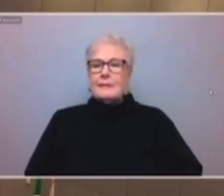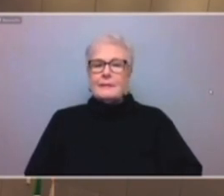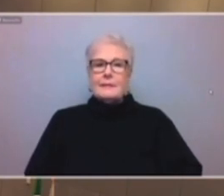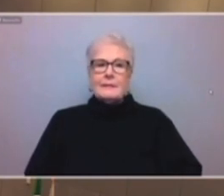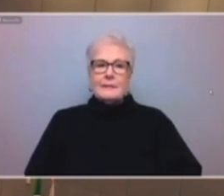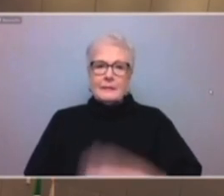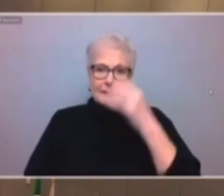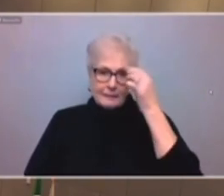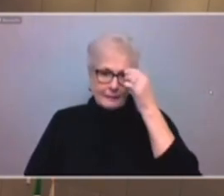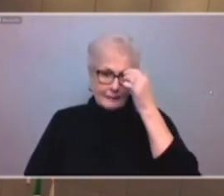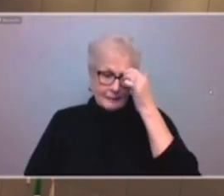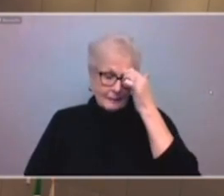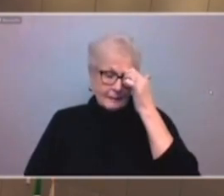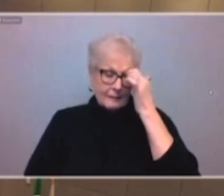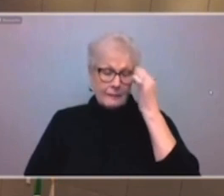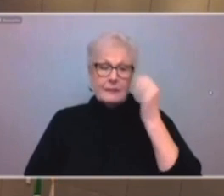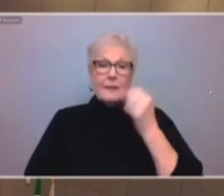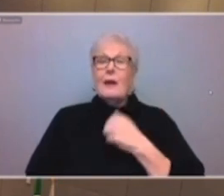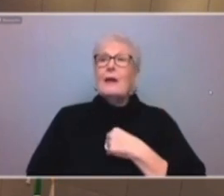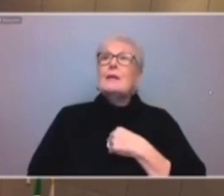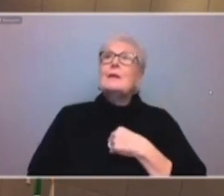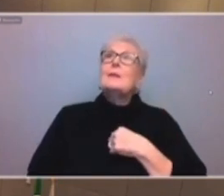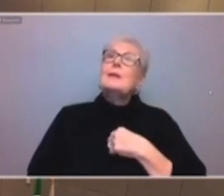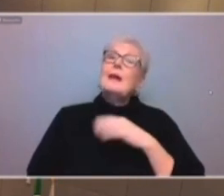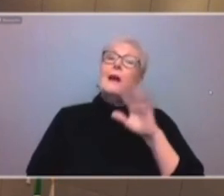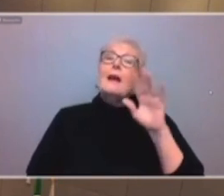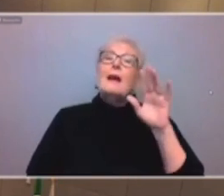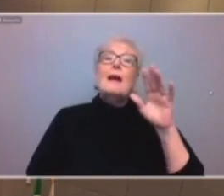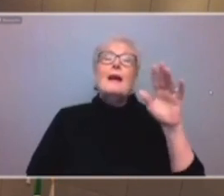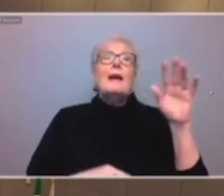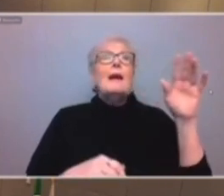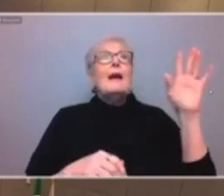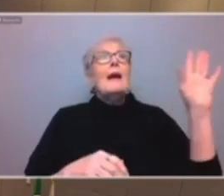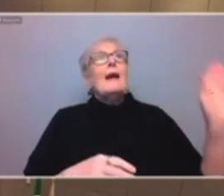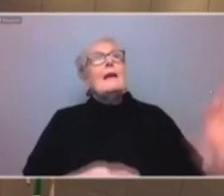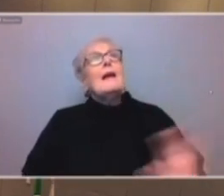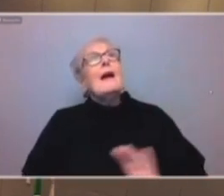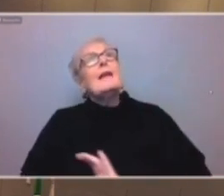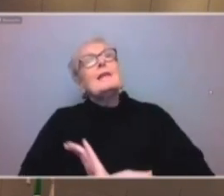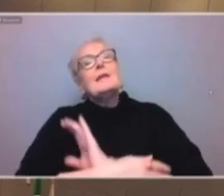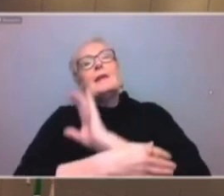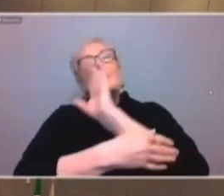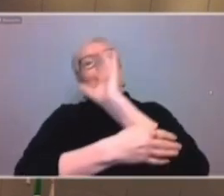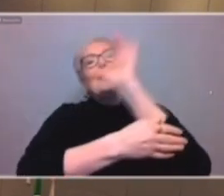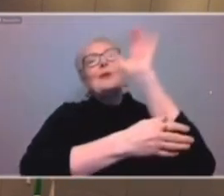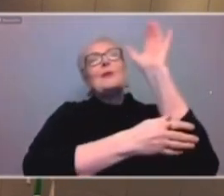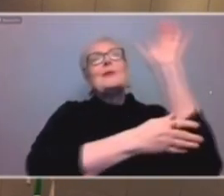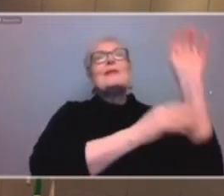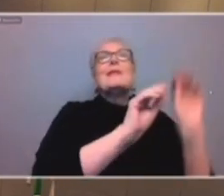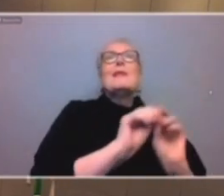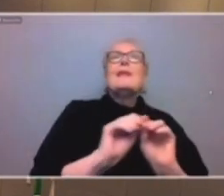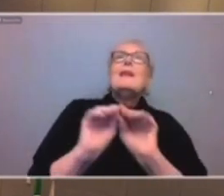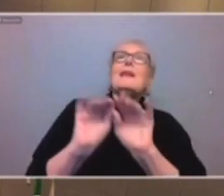Oh, say, can you see